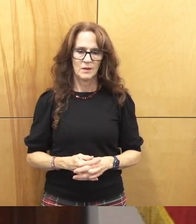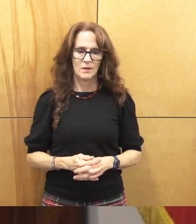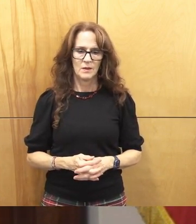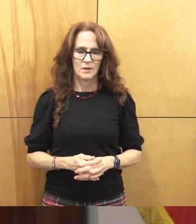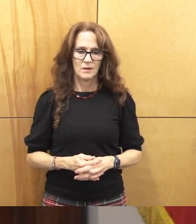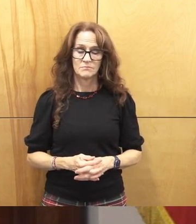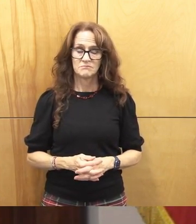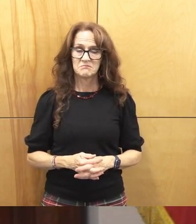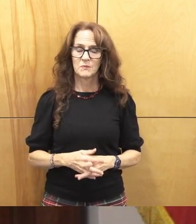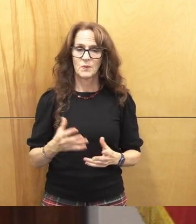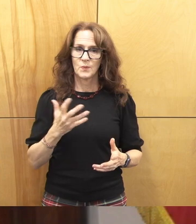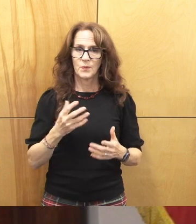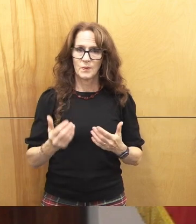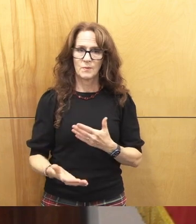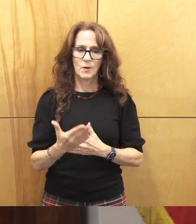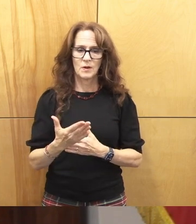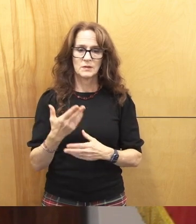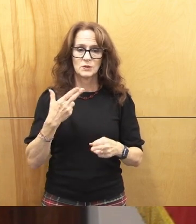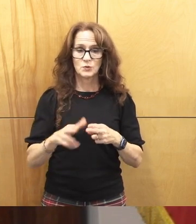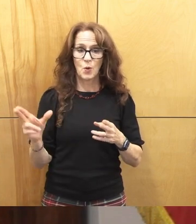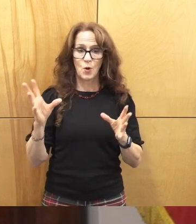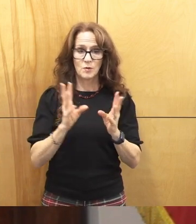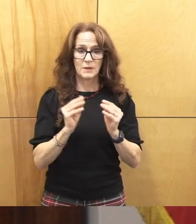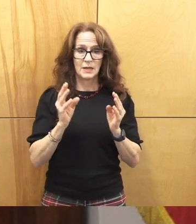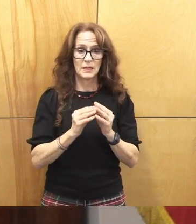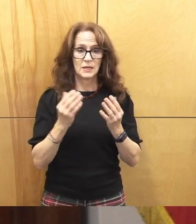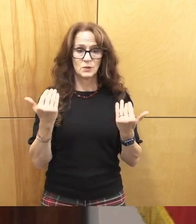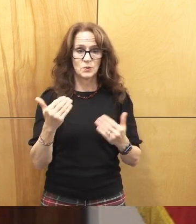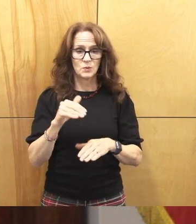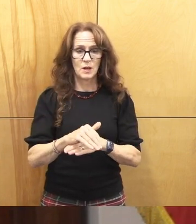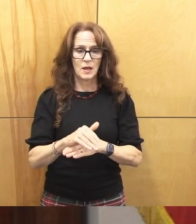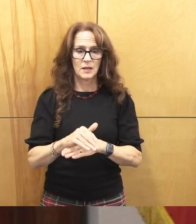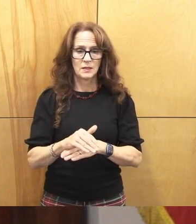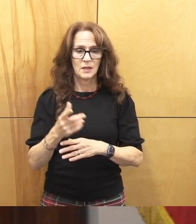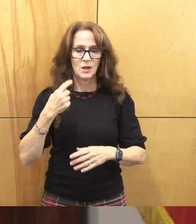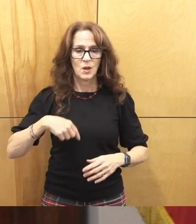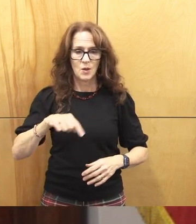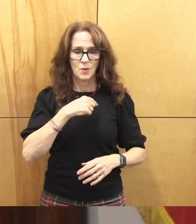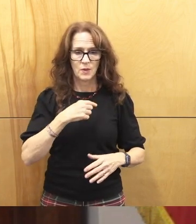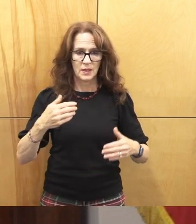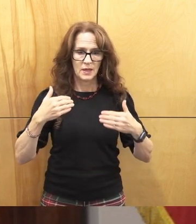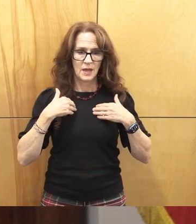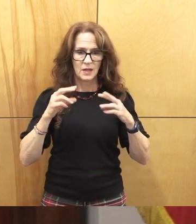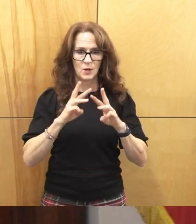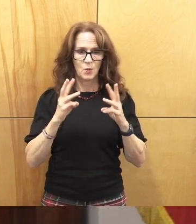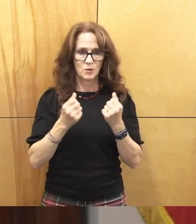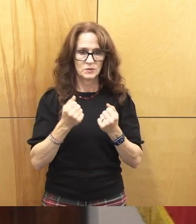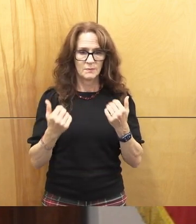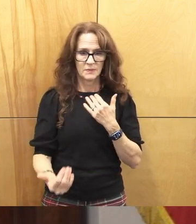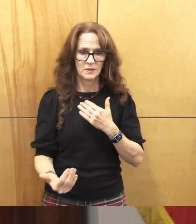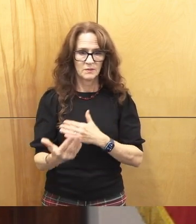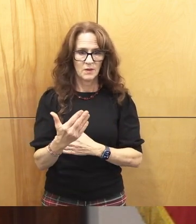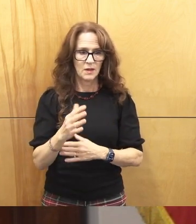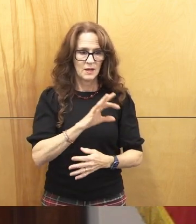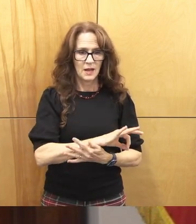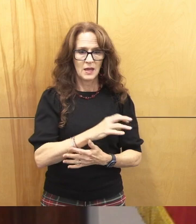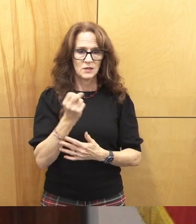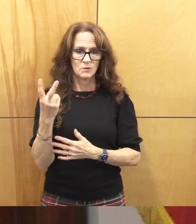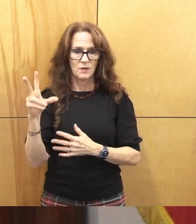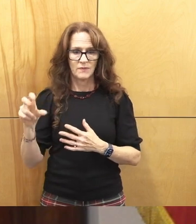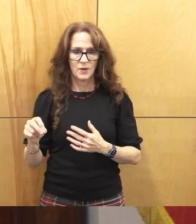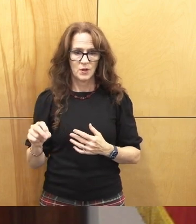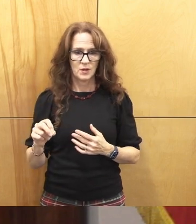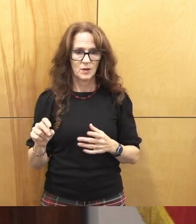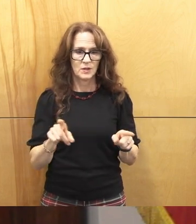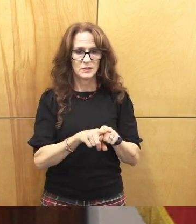It may seem like it's a brief meeting tonight, which it is, but we had a workshop this morning from 9 until 12:30.